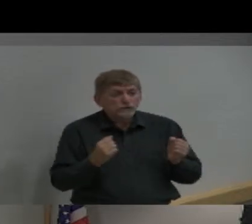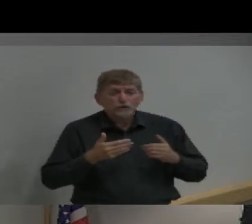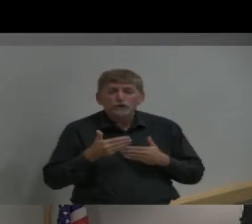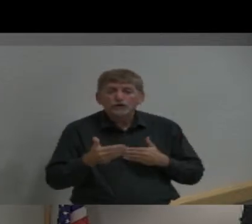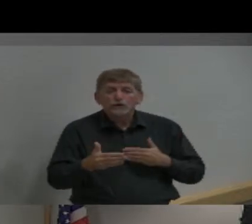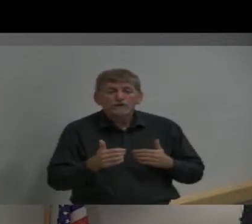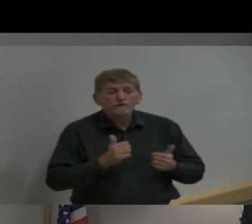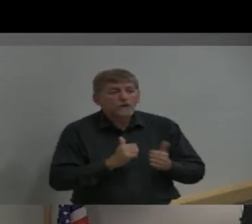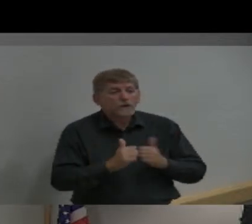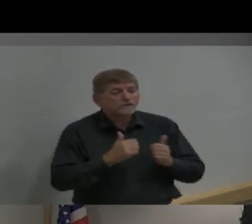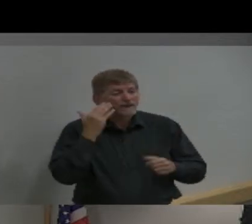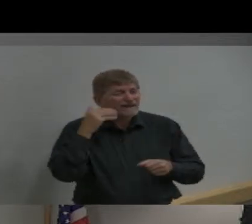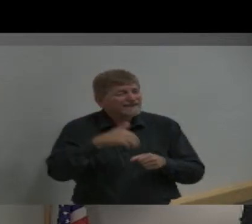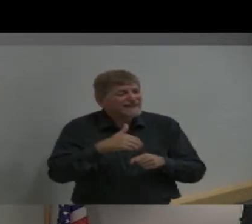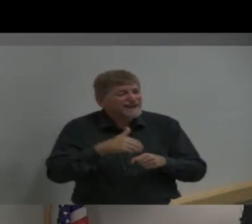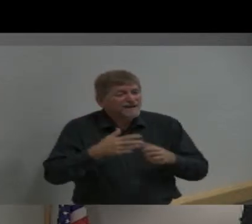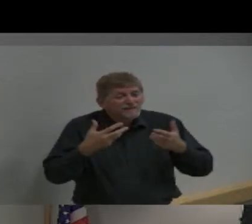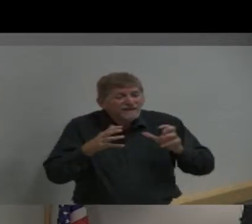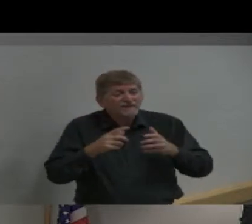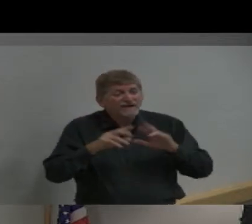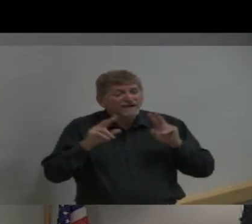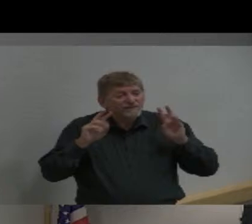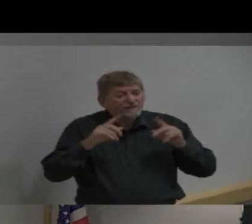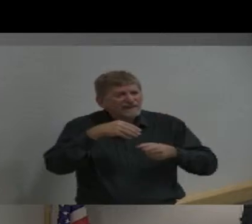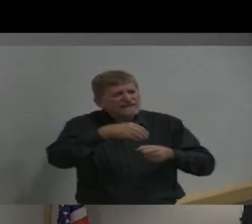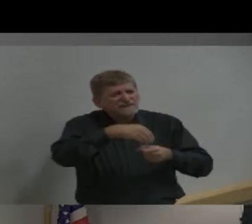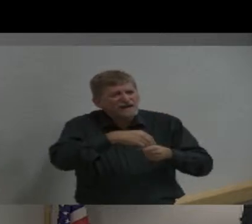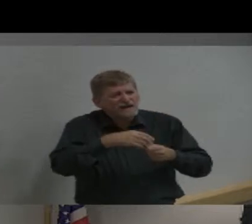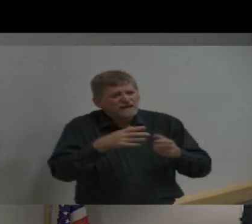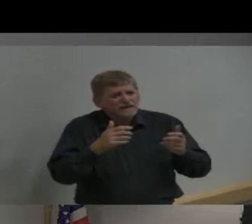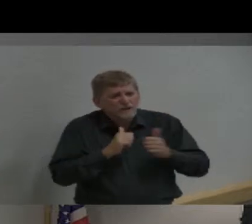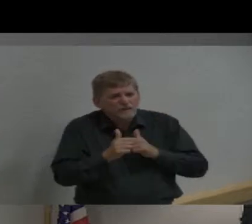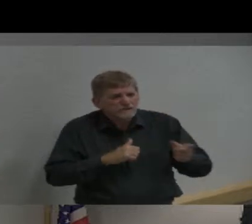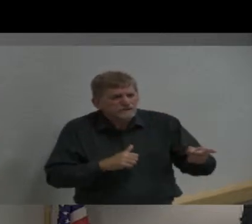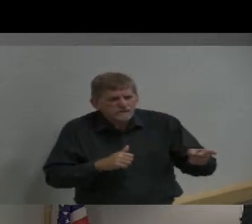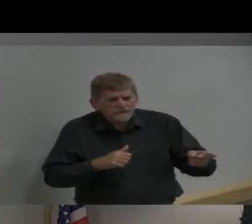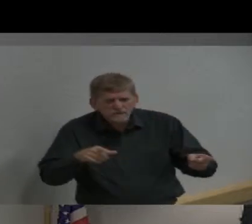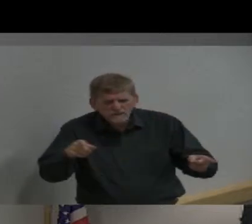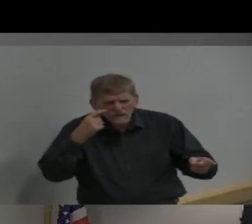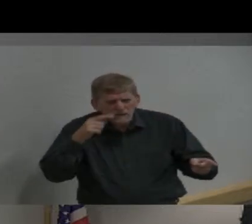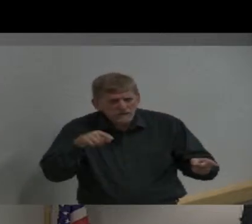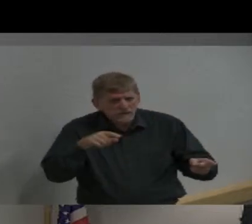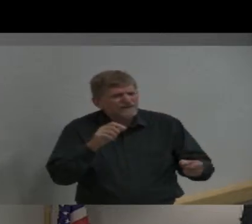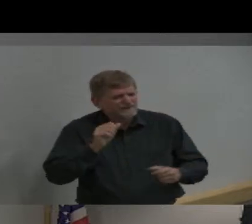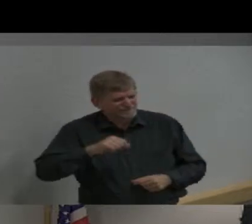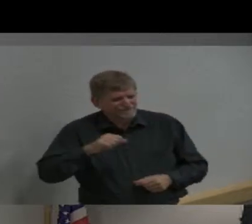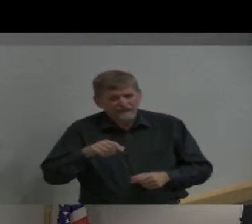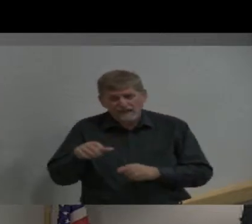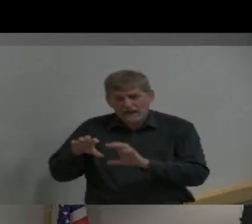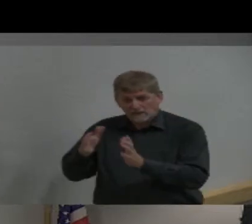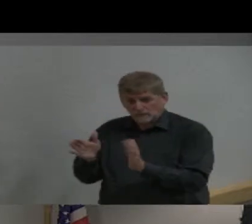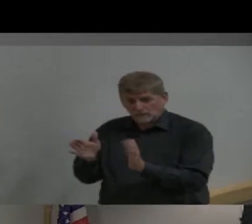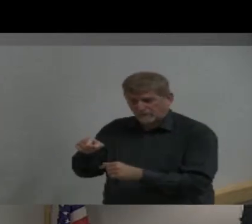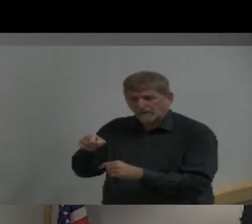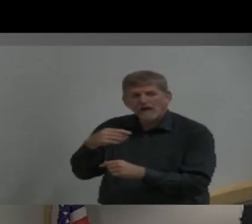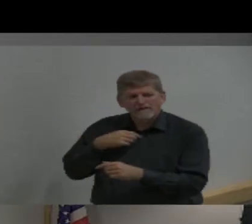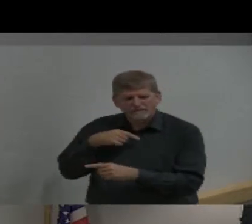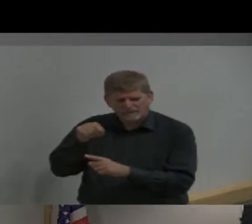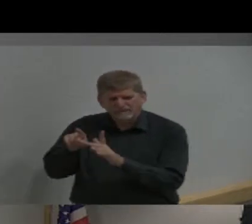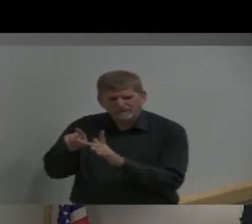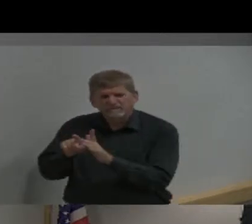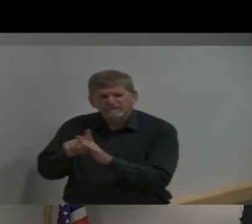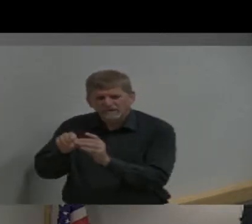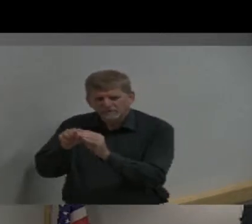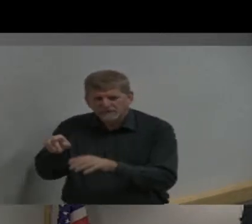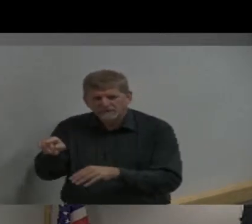Yes, I mean, we do see some spread within classrooms, but when one considers the